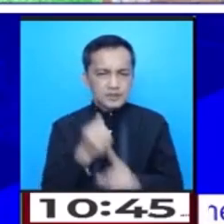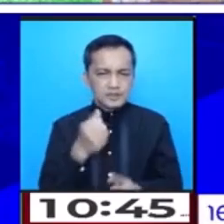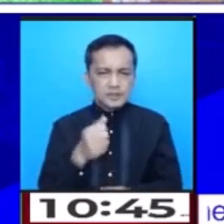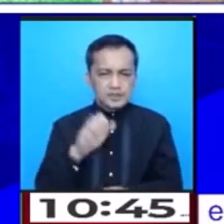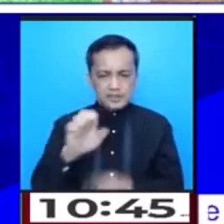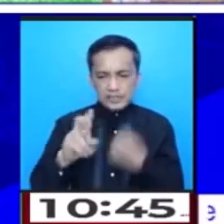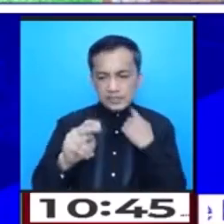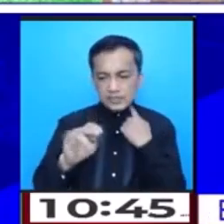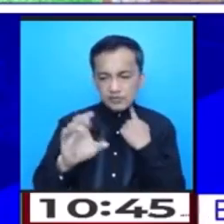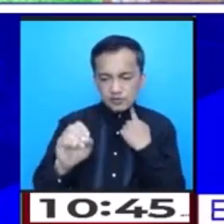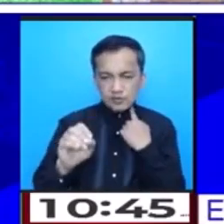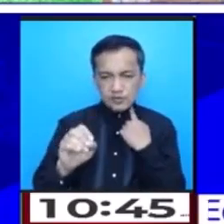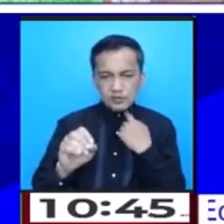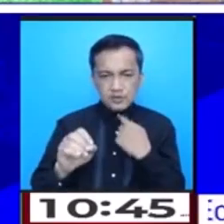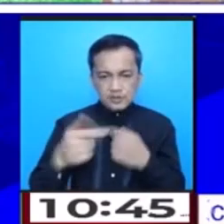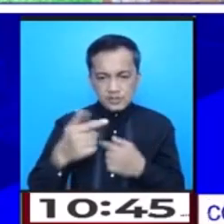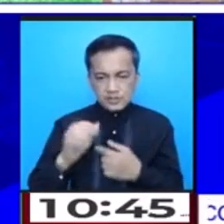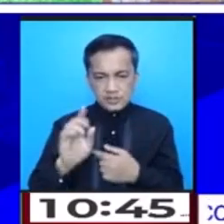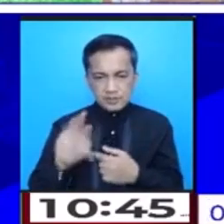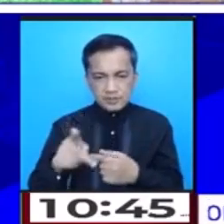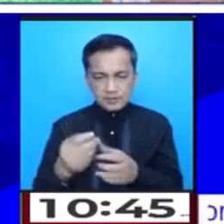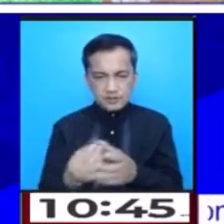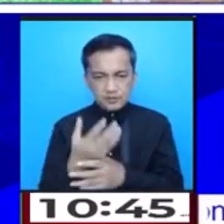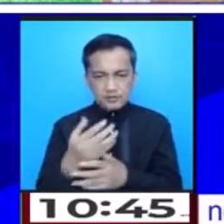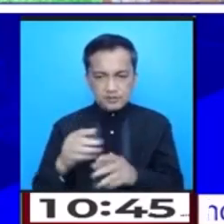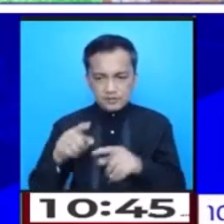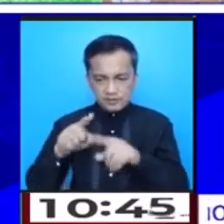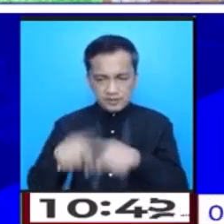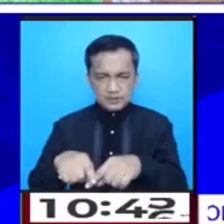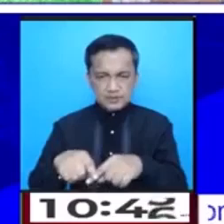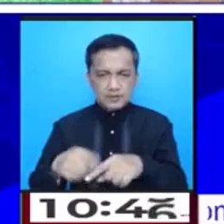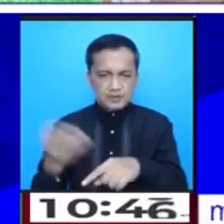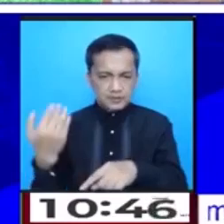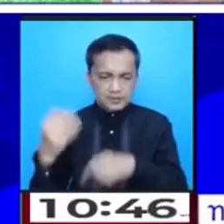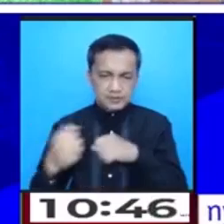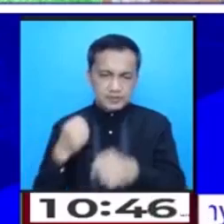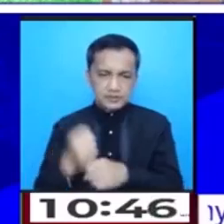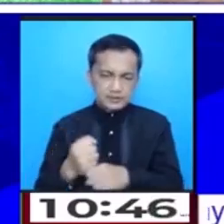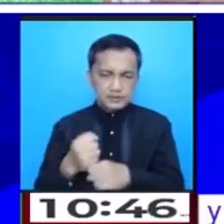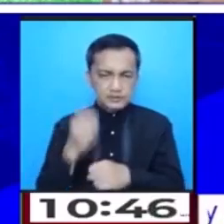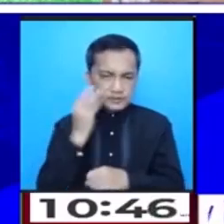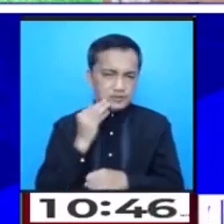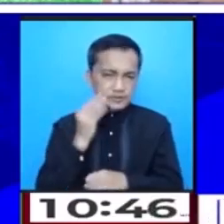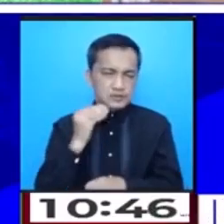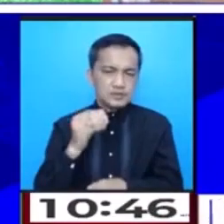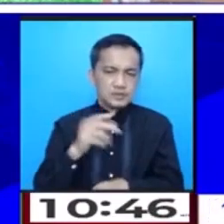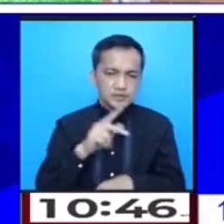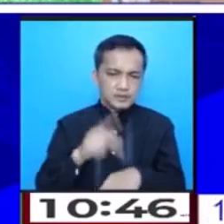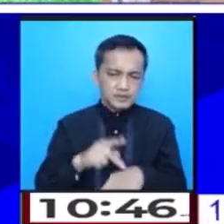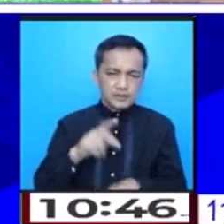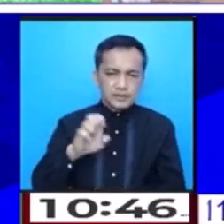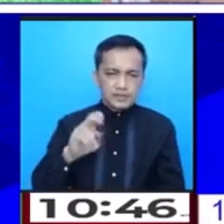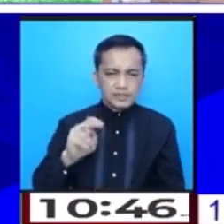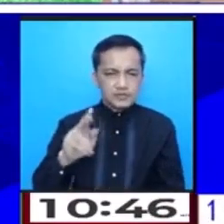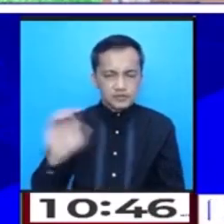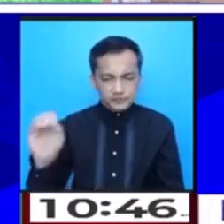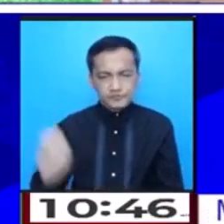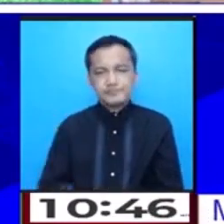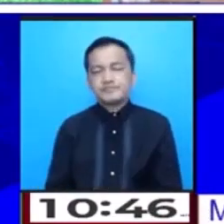previous years that the Philippines has been experiencing El Nino? The El